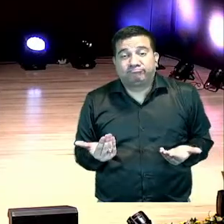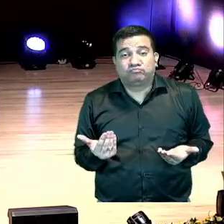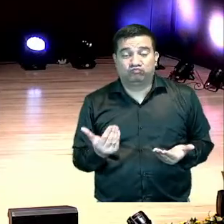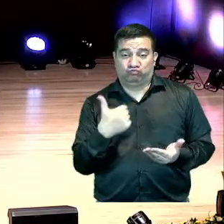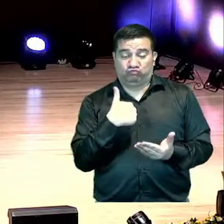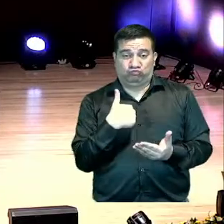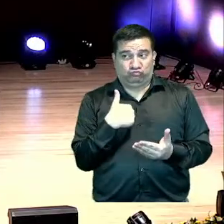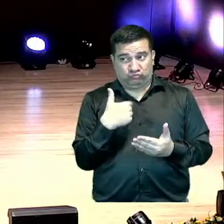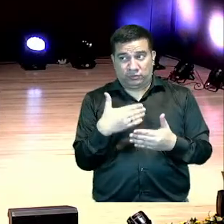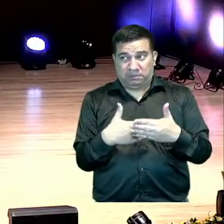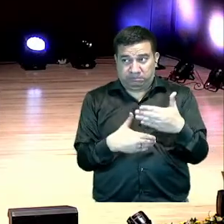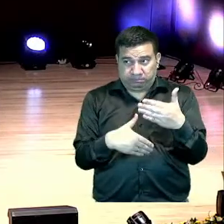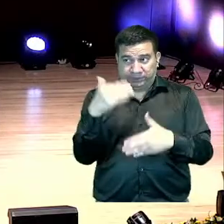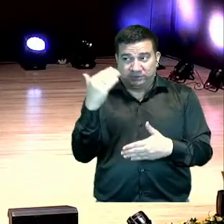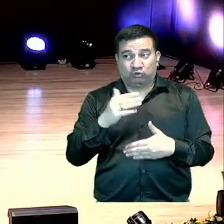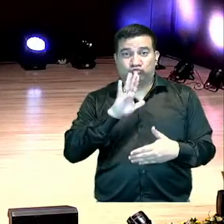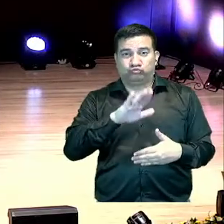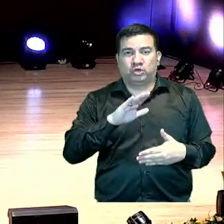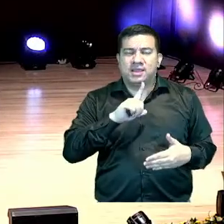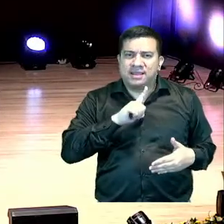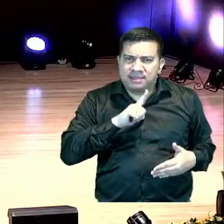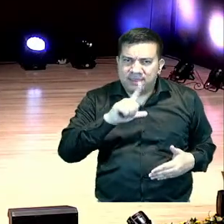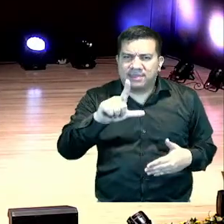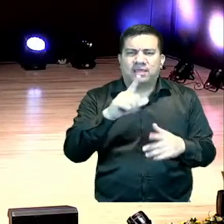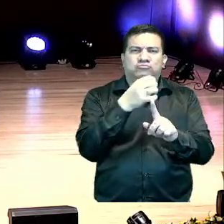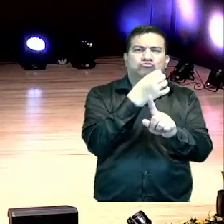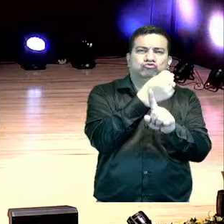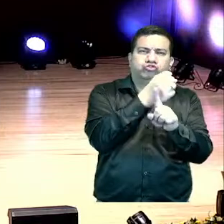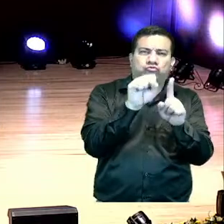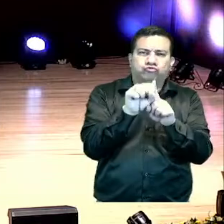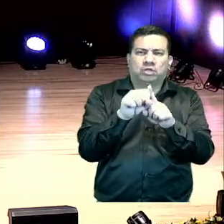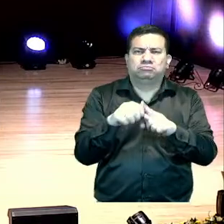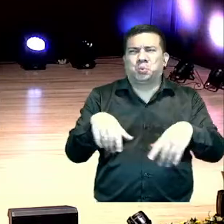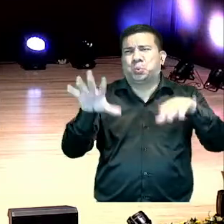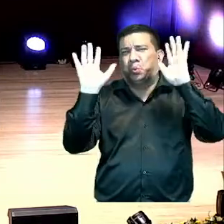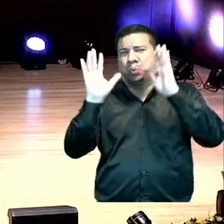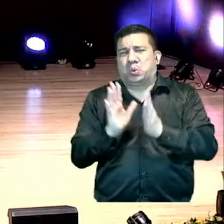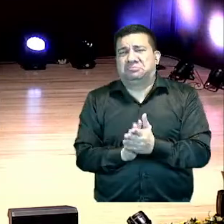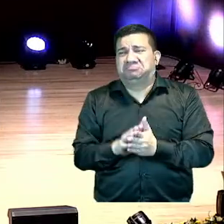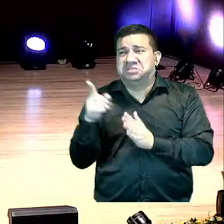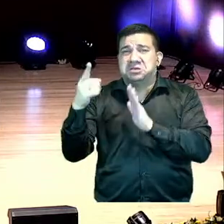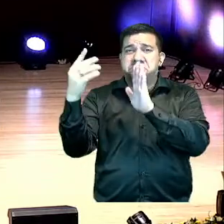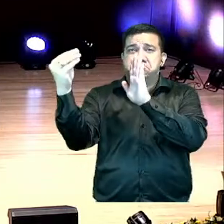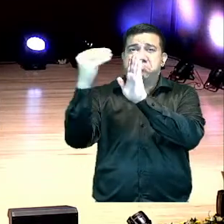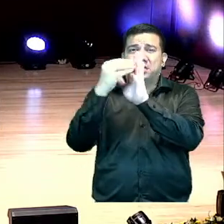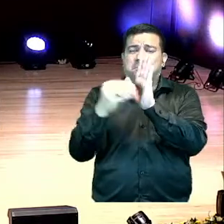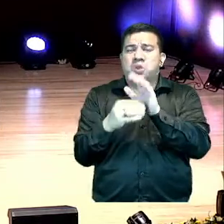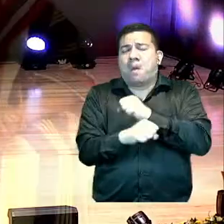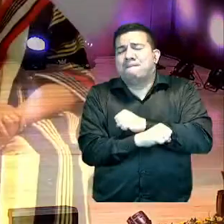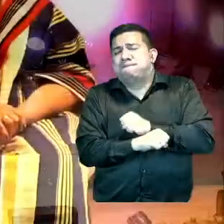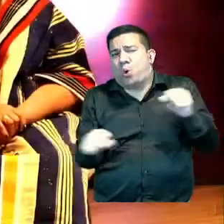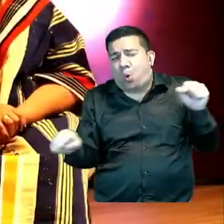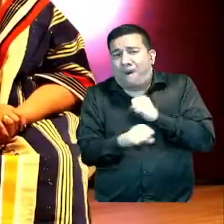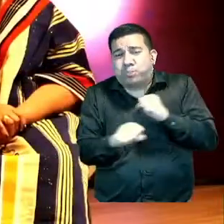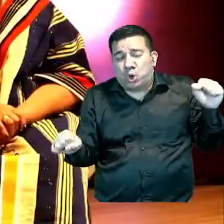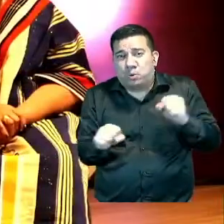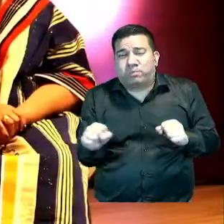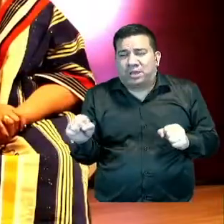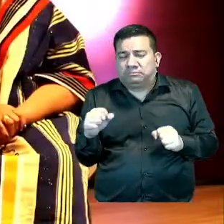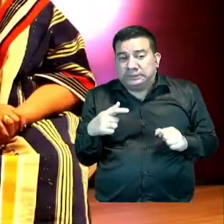since I started with my social advocacy and becoming a leader, they tried to kill me.